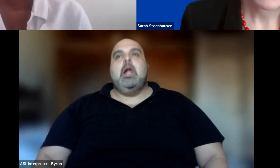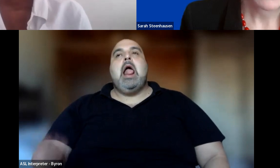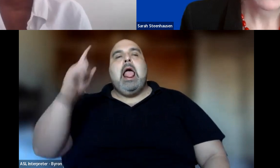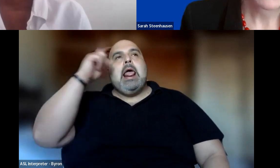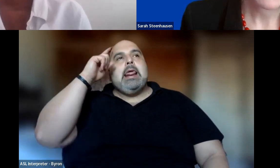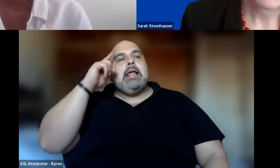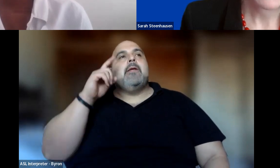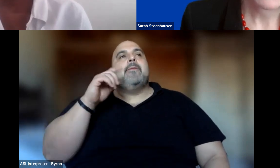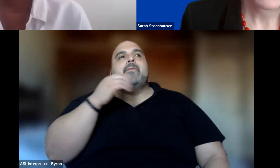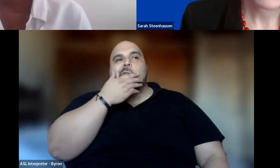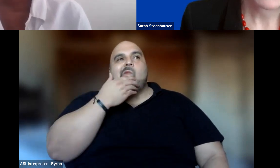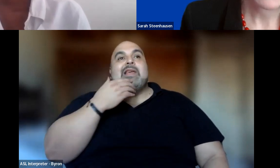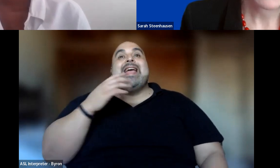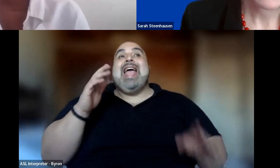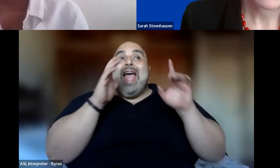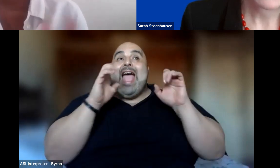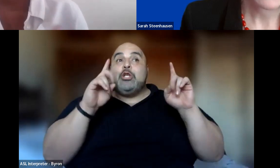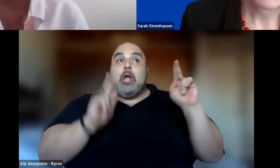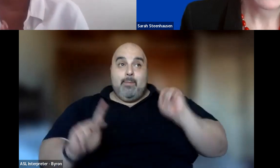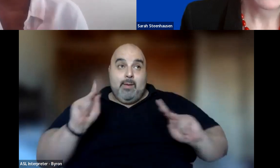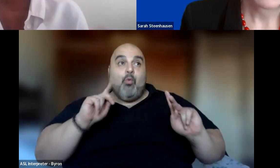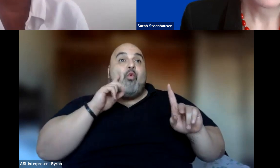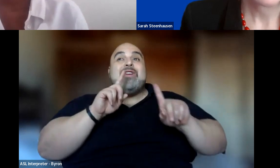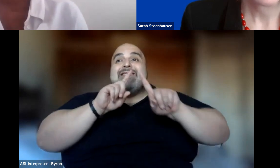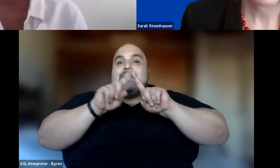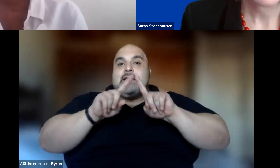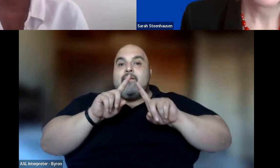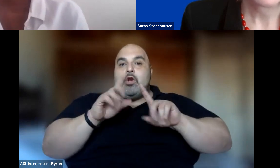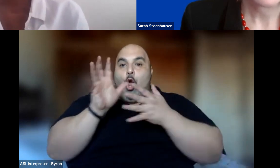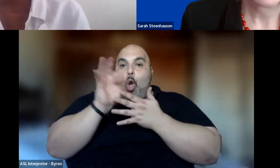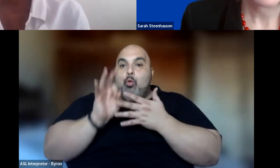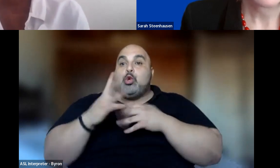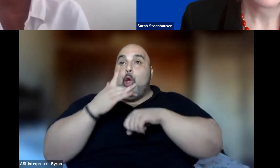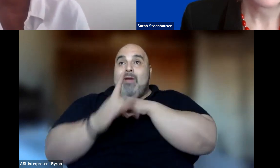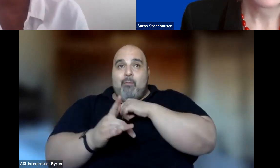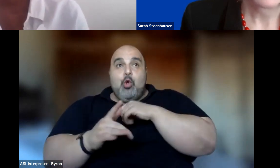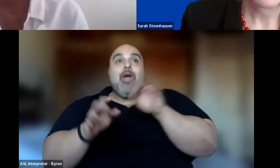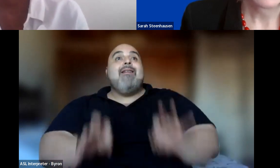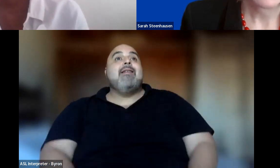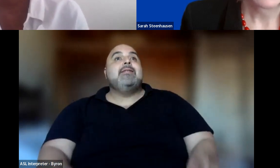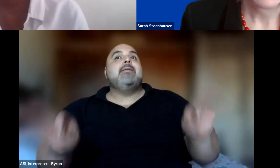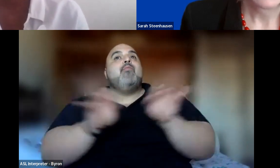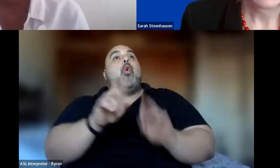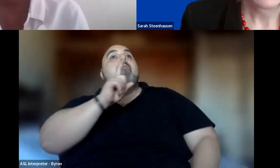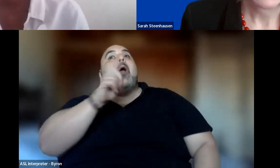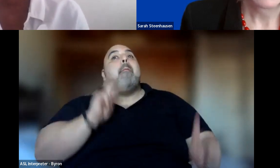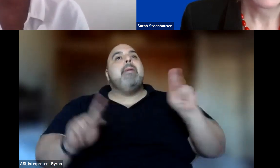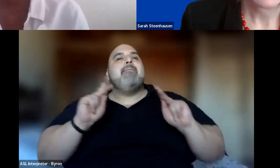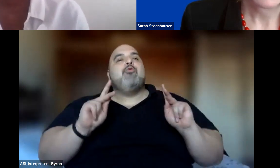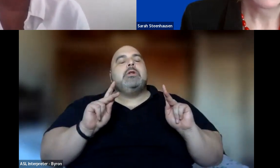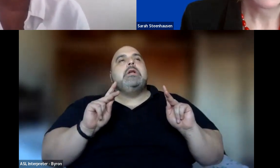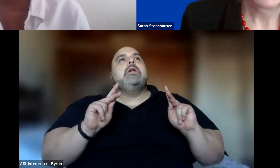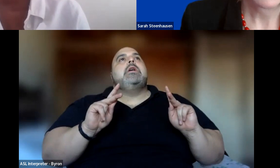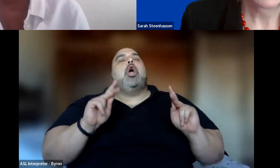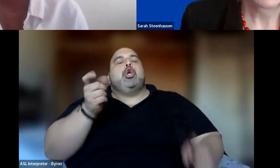that in educating people about the different things that are the different options that are available, it's important to make sure people are connected and